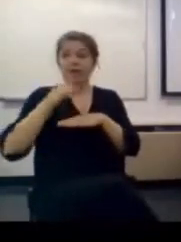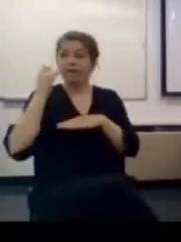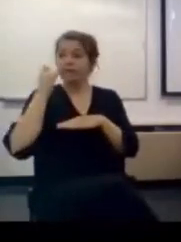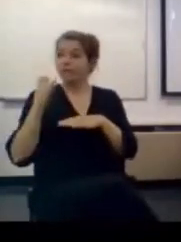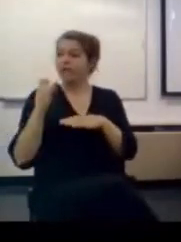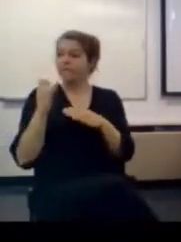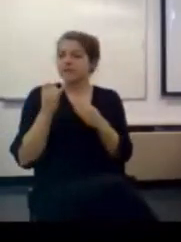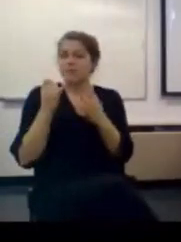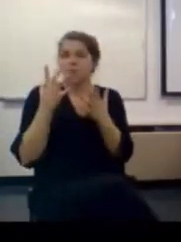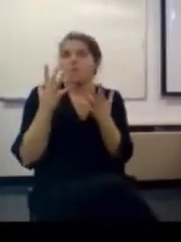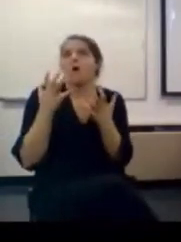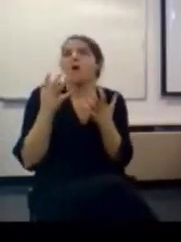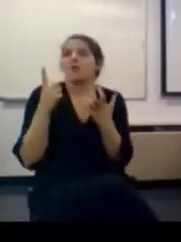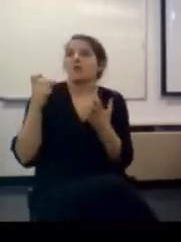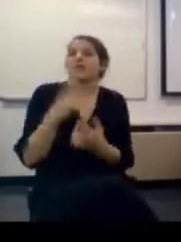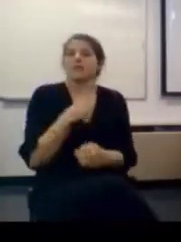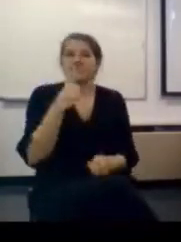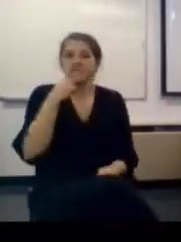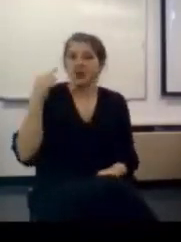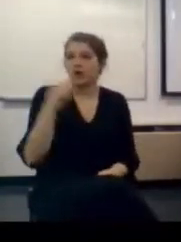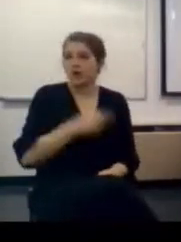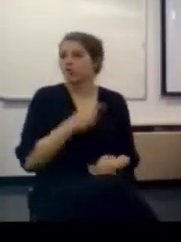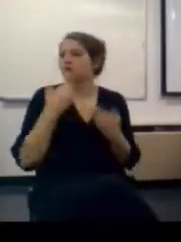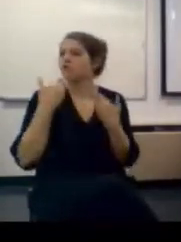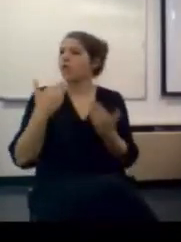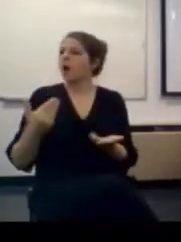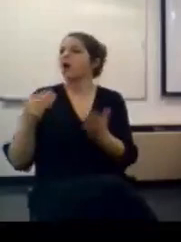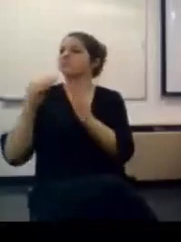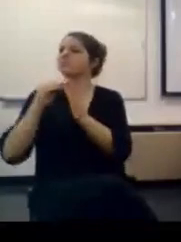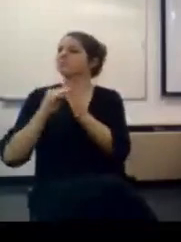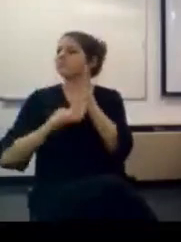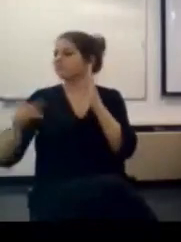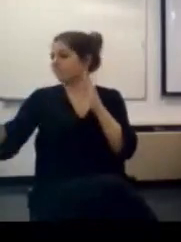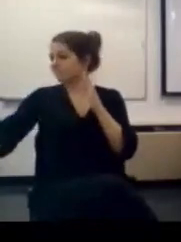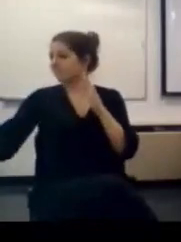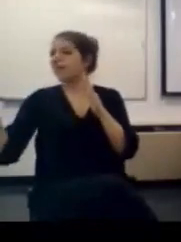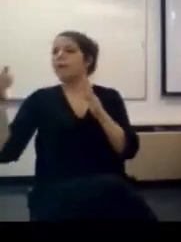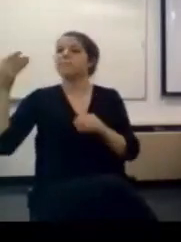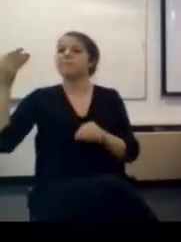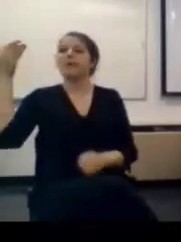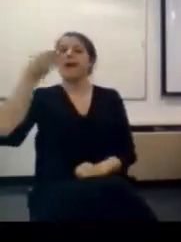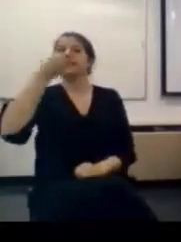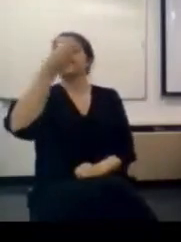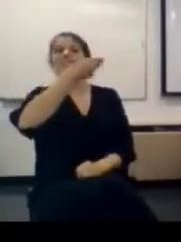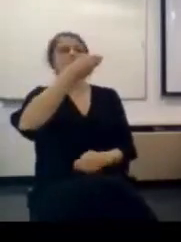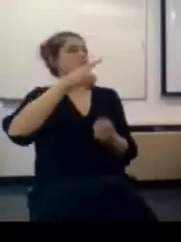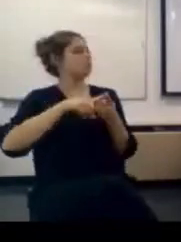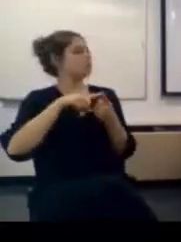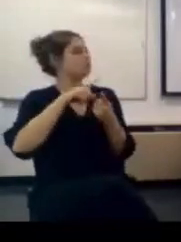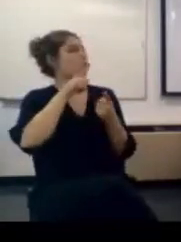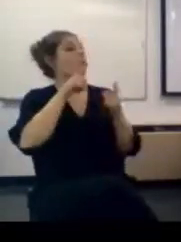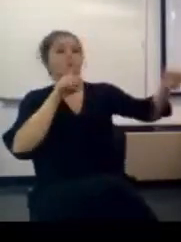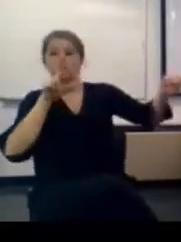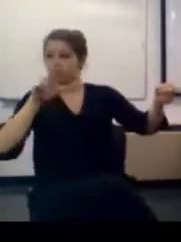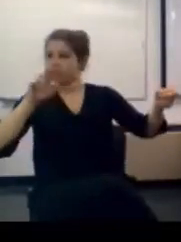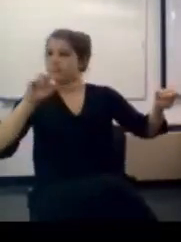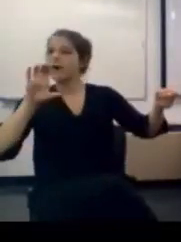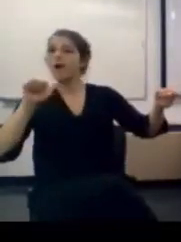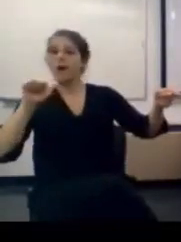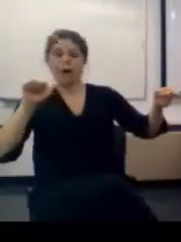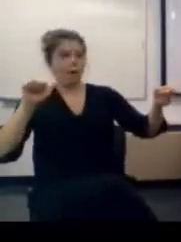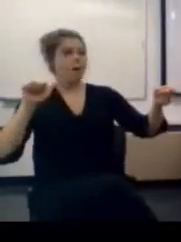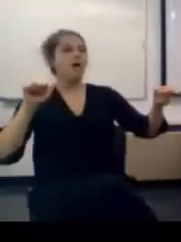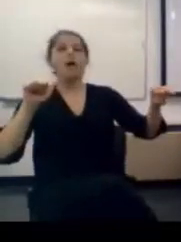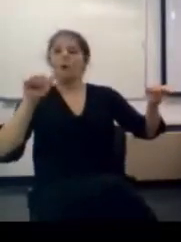on the table. So if you have a burning question for Carol, please feel free to write it down and pass it